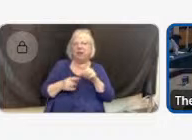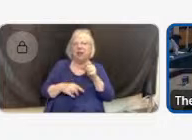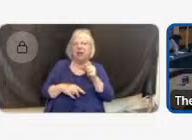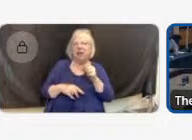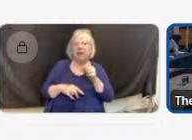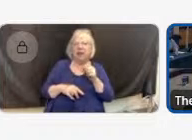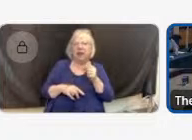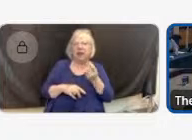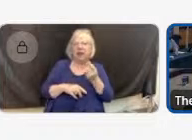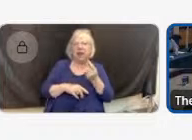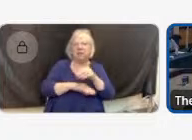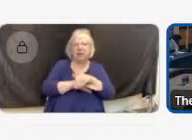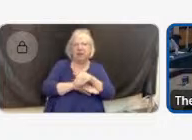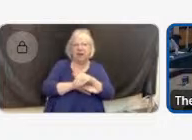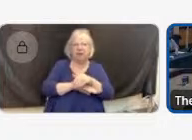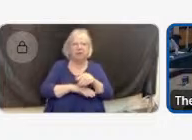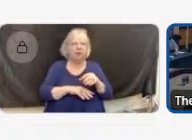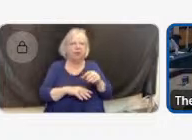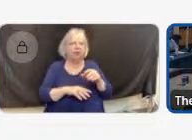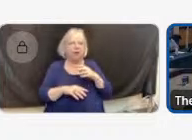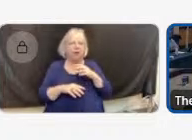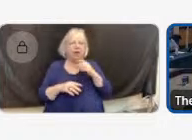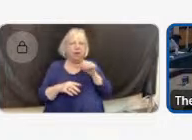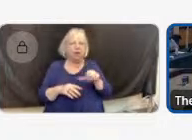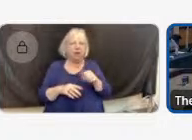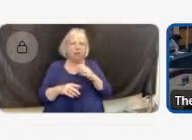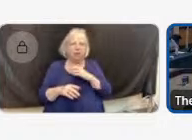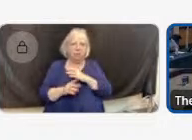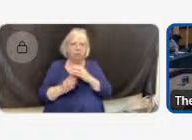I think another commissioner had a question.